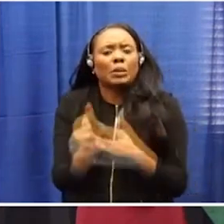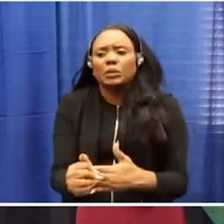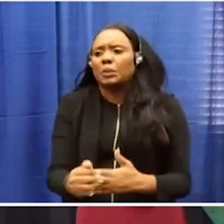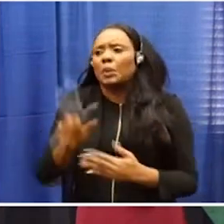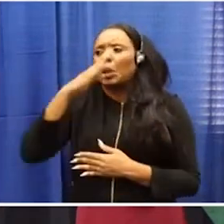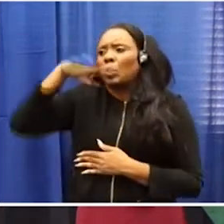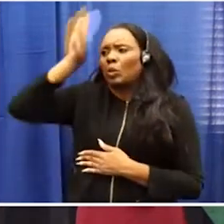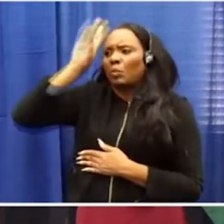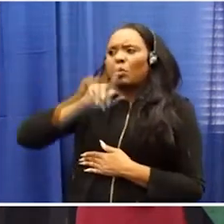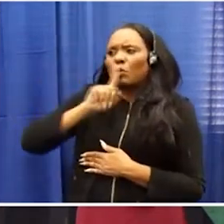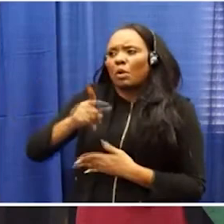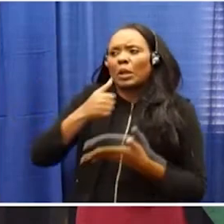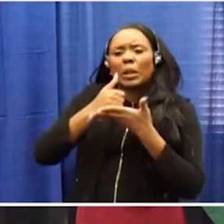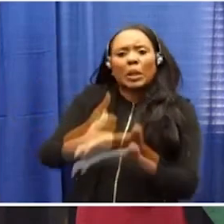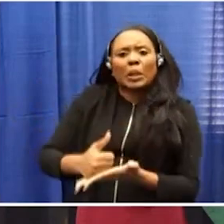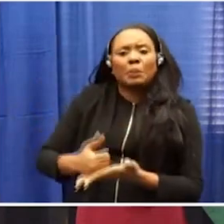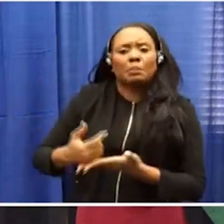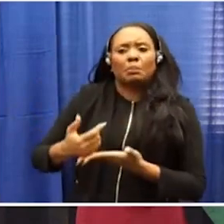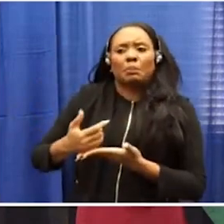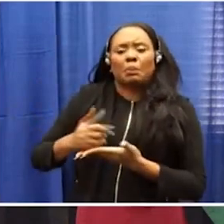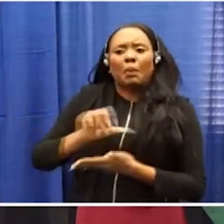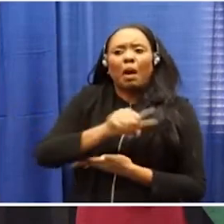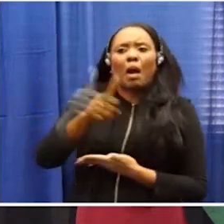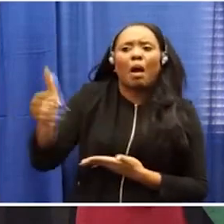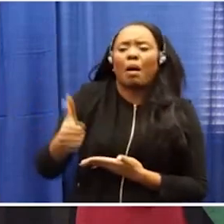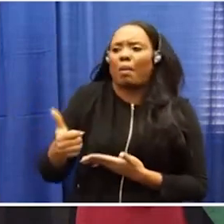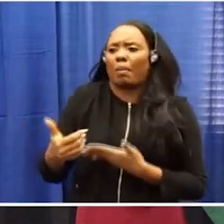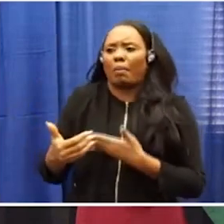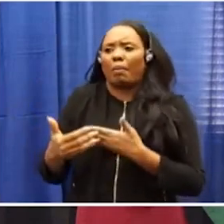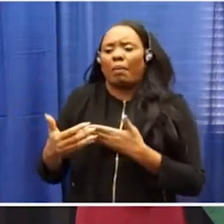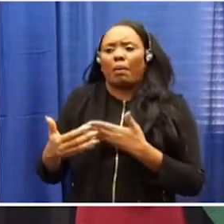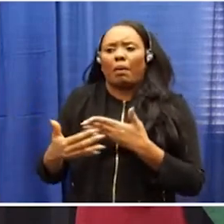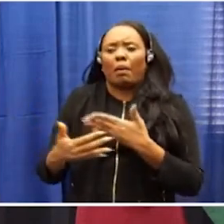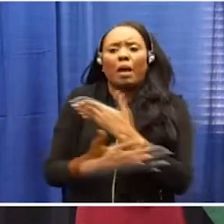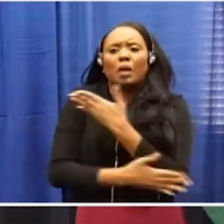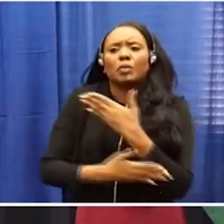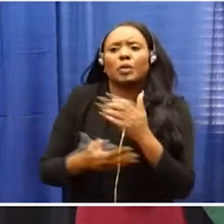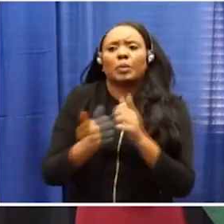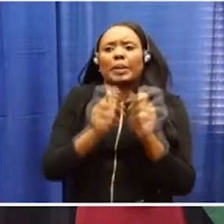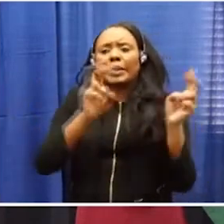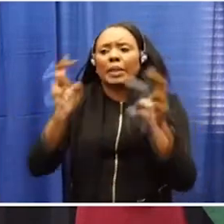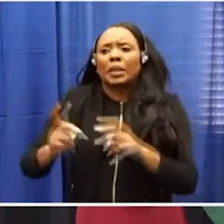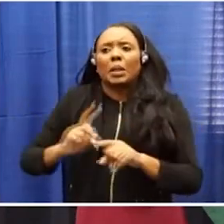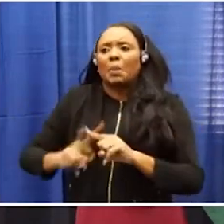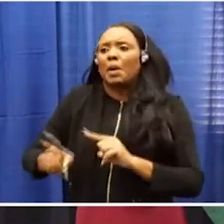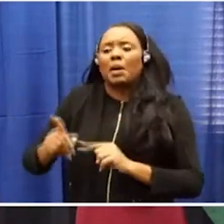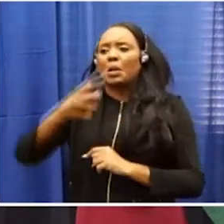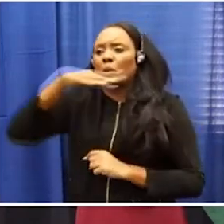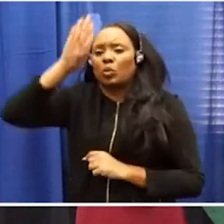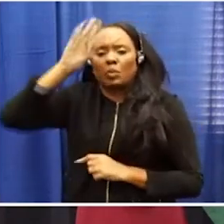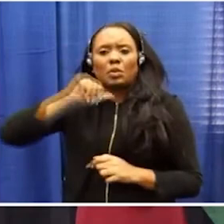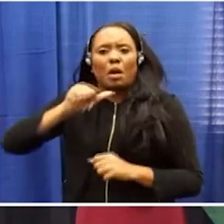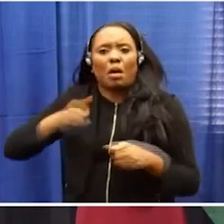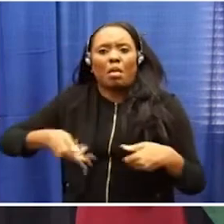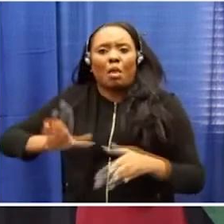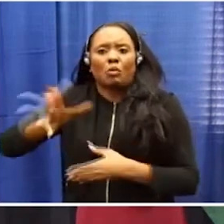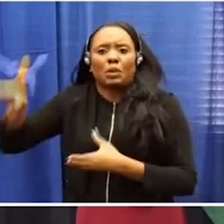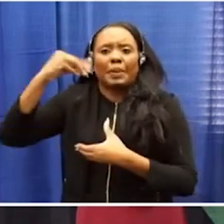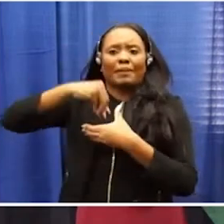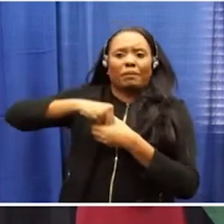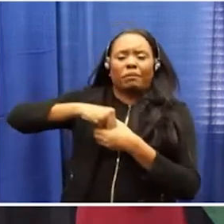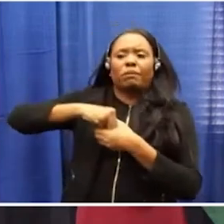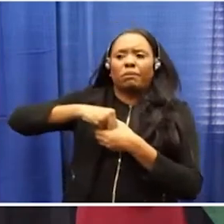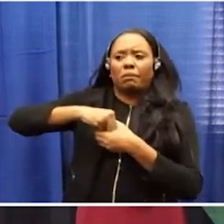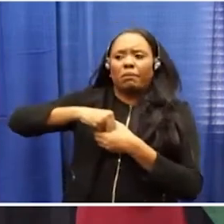contributed to the hemisphere on critical issues of our time, were isolated from this summit. We